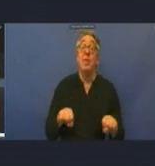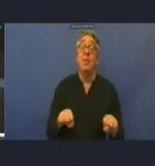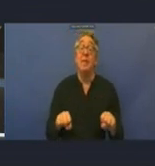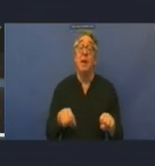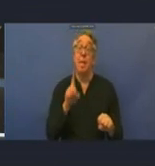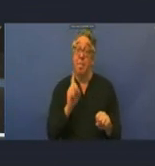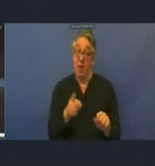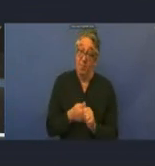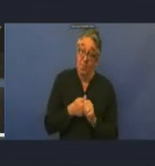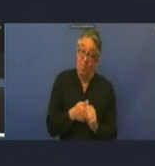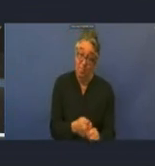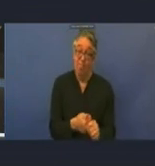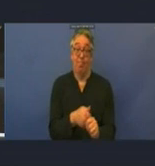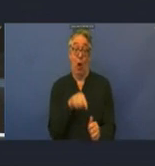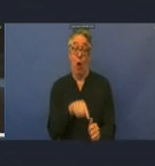organizations involved.